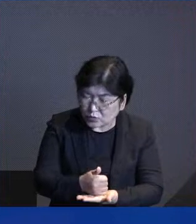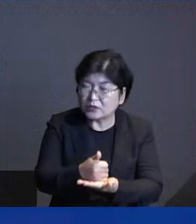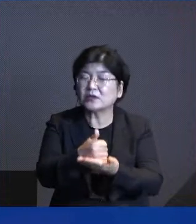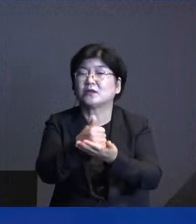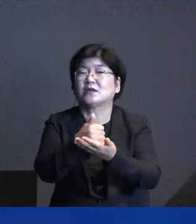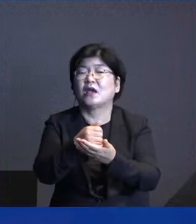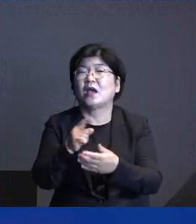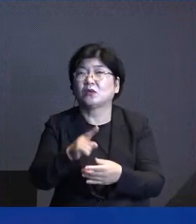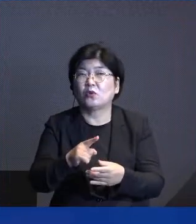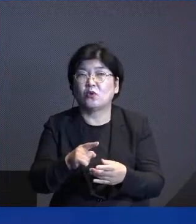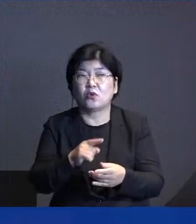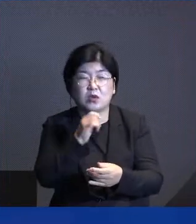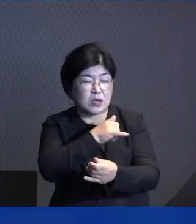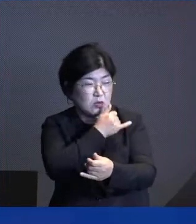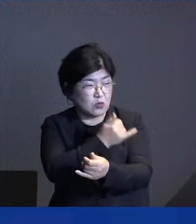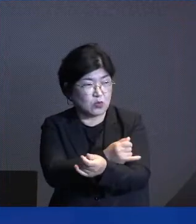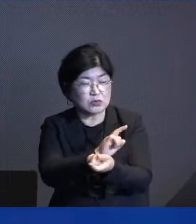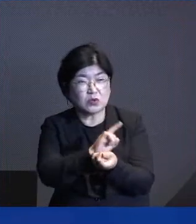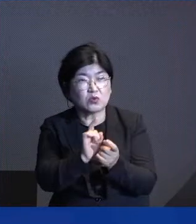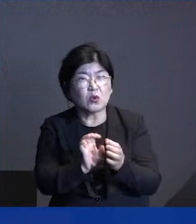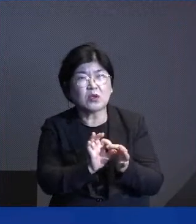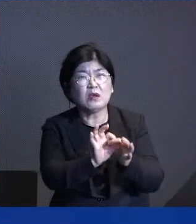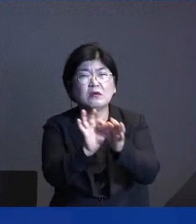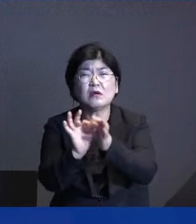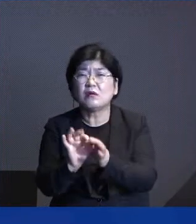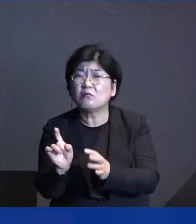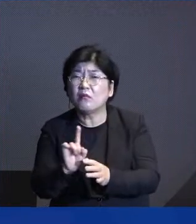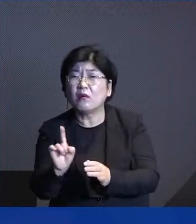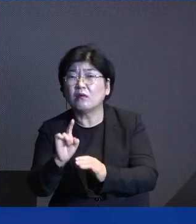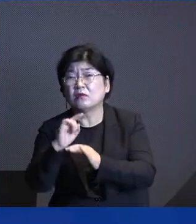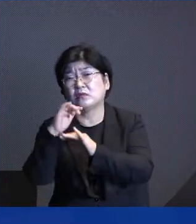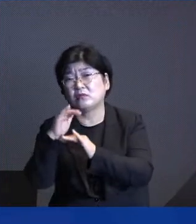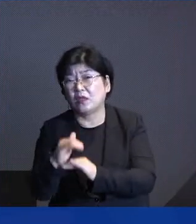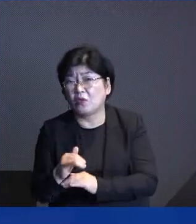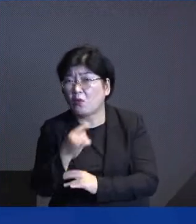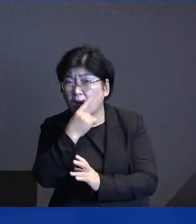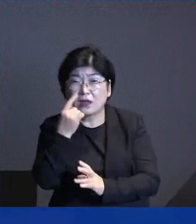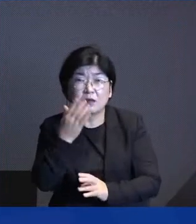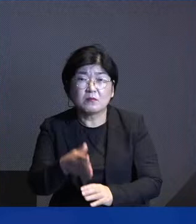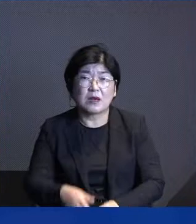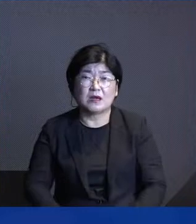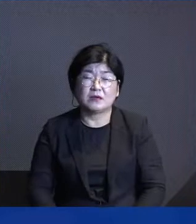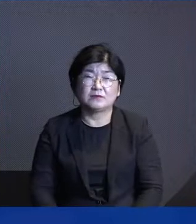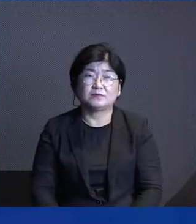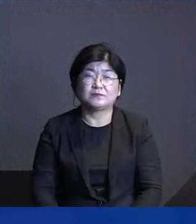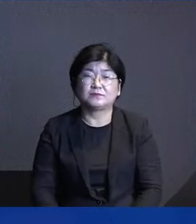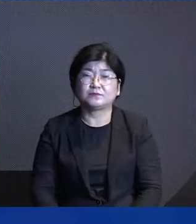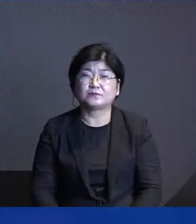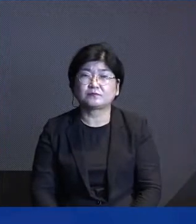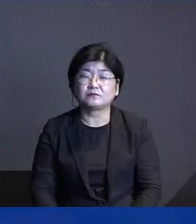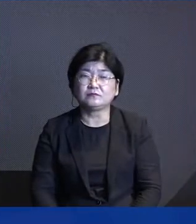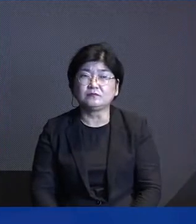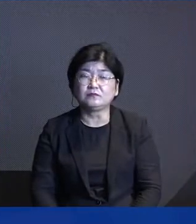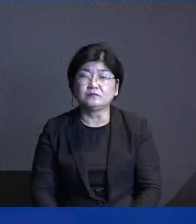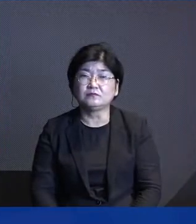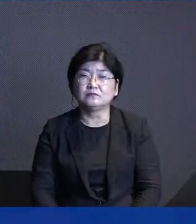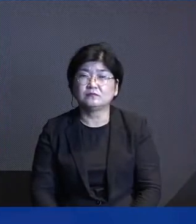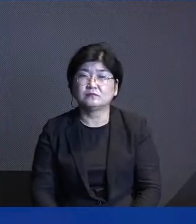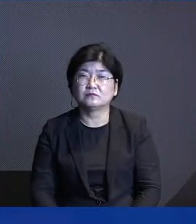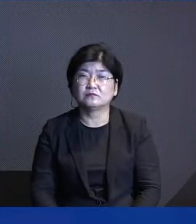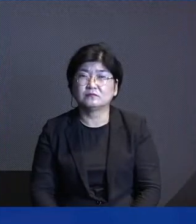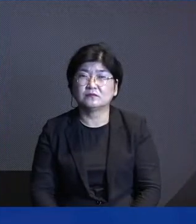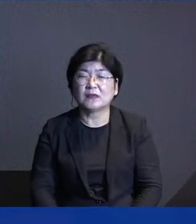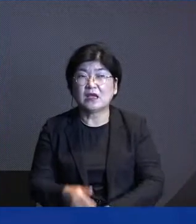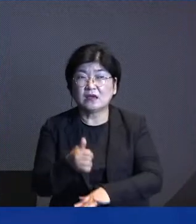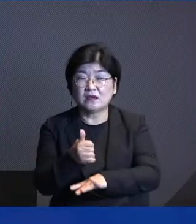with dignity and intersects leads to human rights crisis. So the inequality, the ingrained